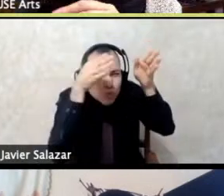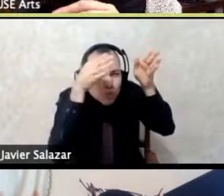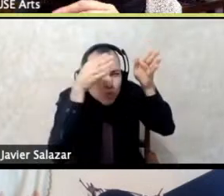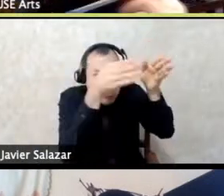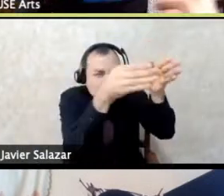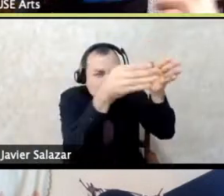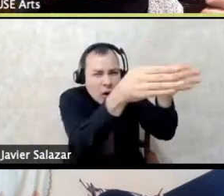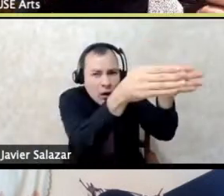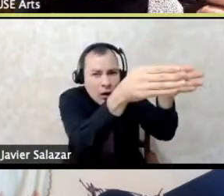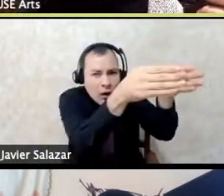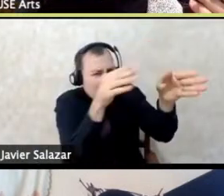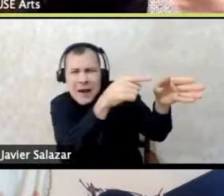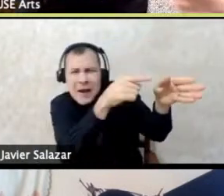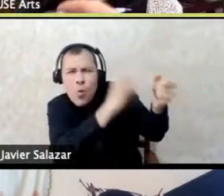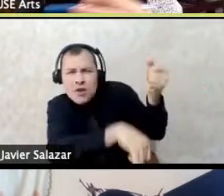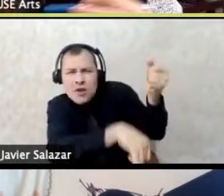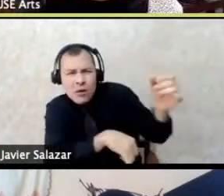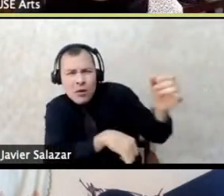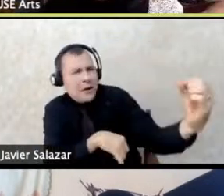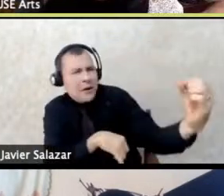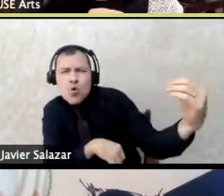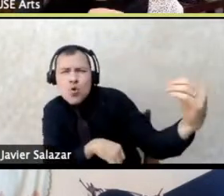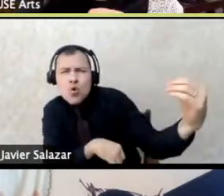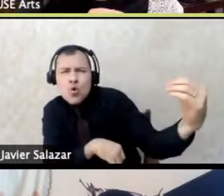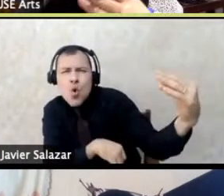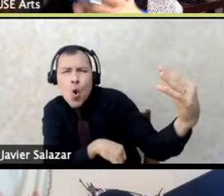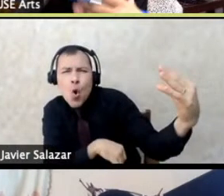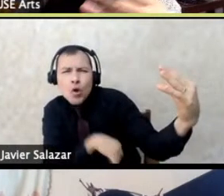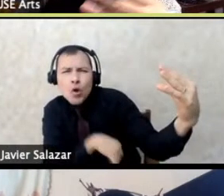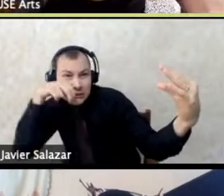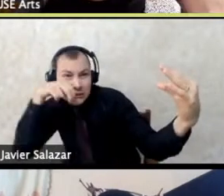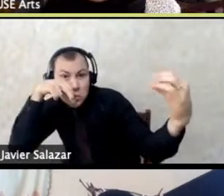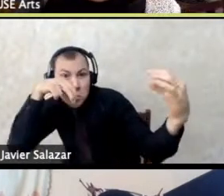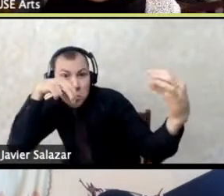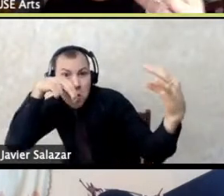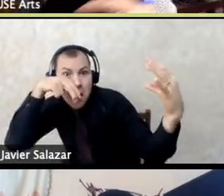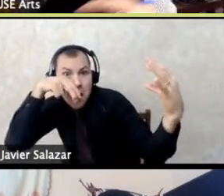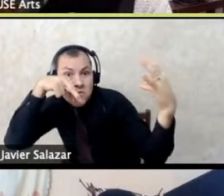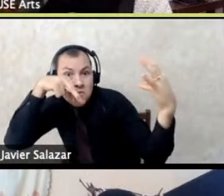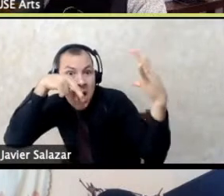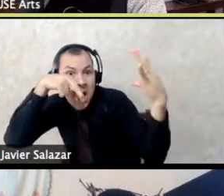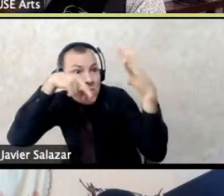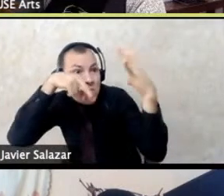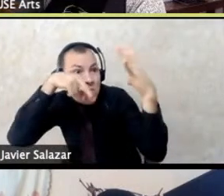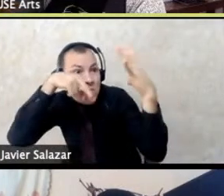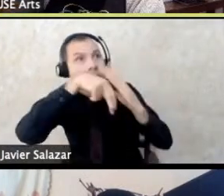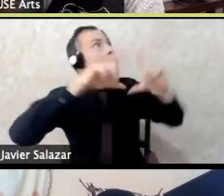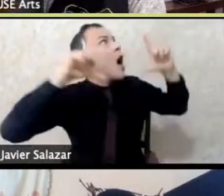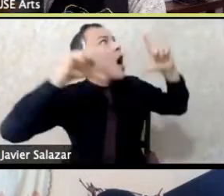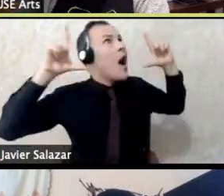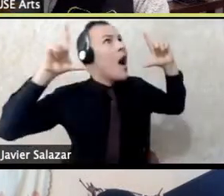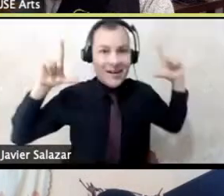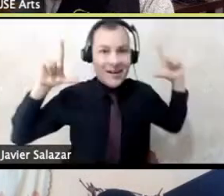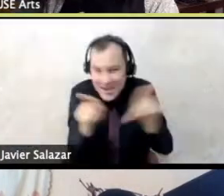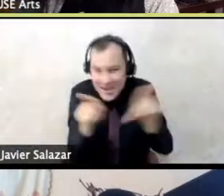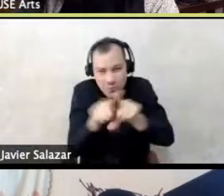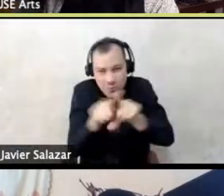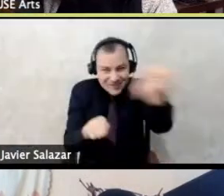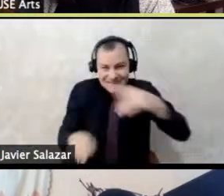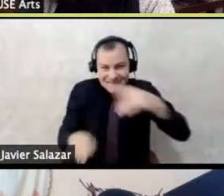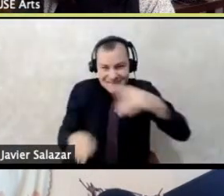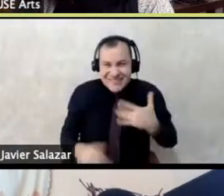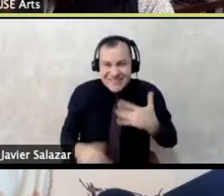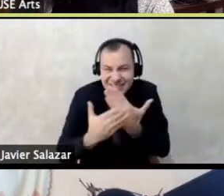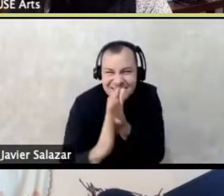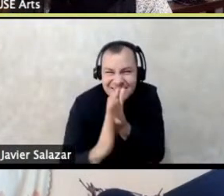through as the months pass and as we receive new guidelines in how to do the work. And so the first question that probably I want to